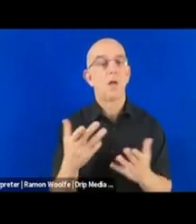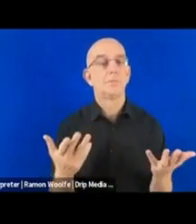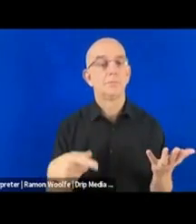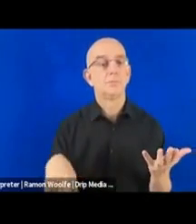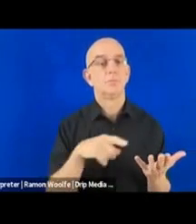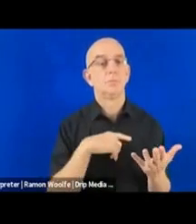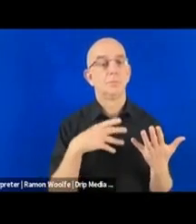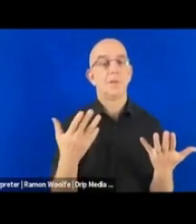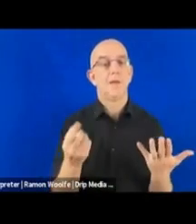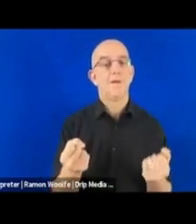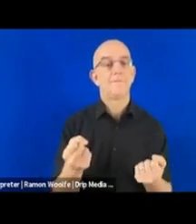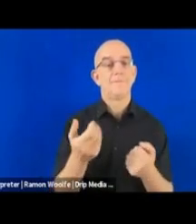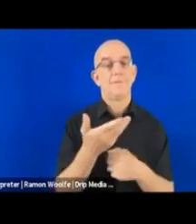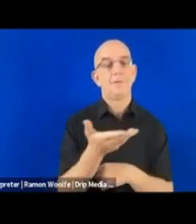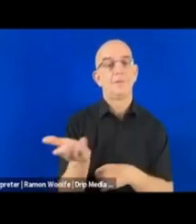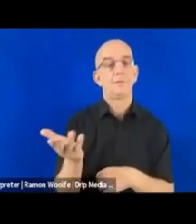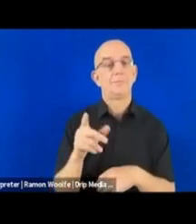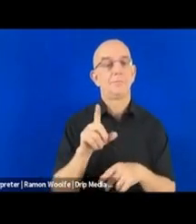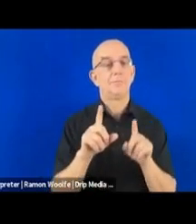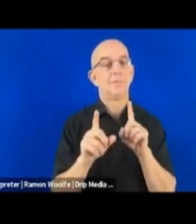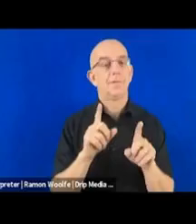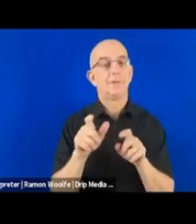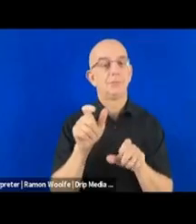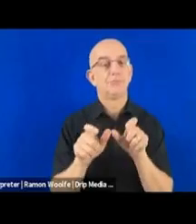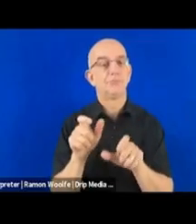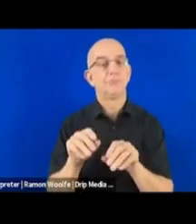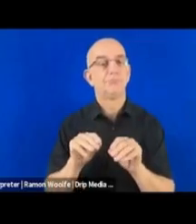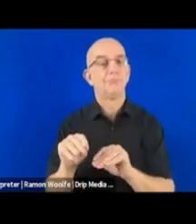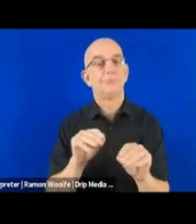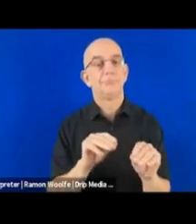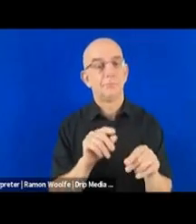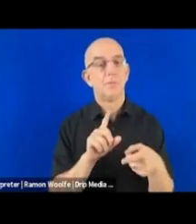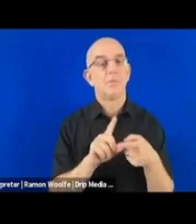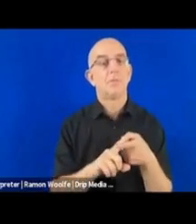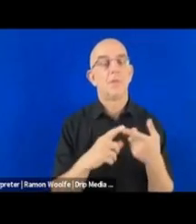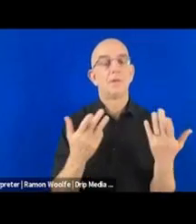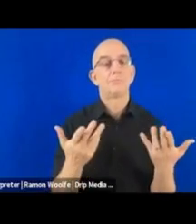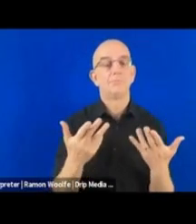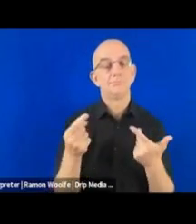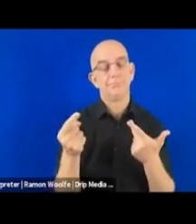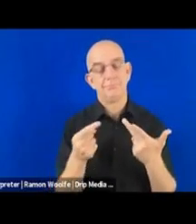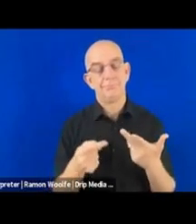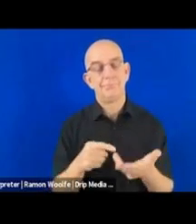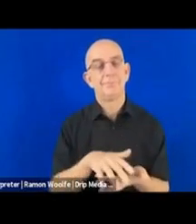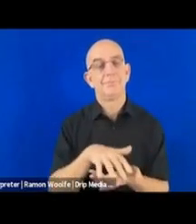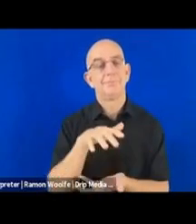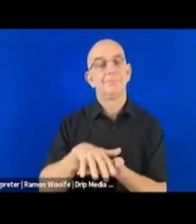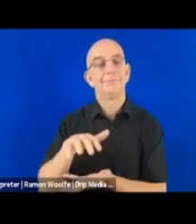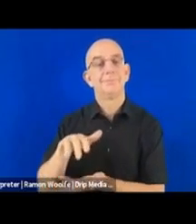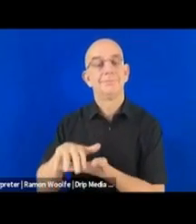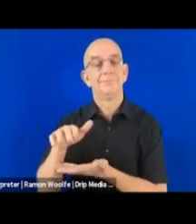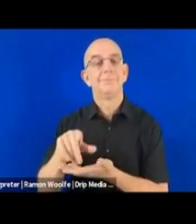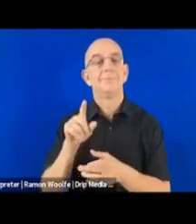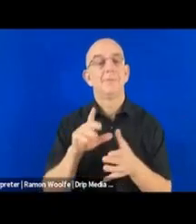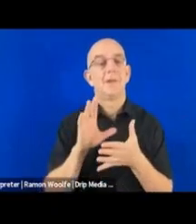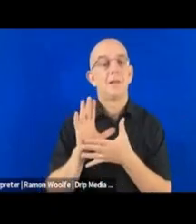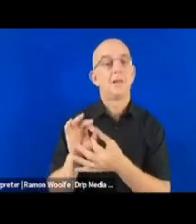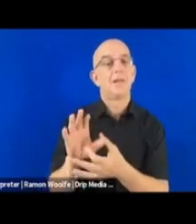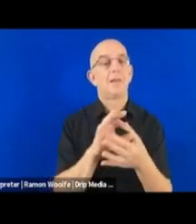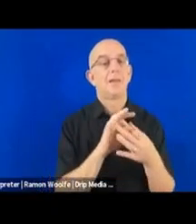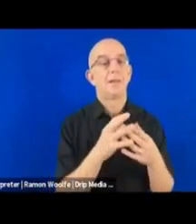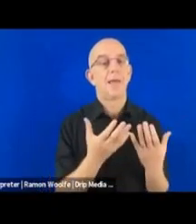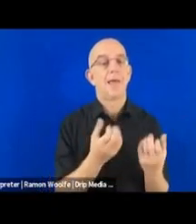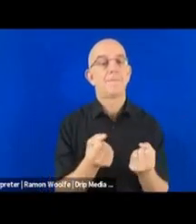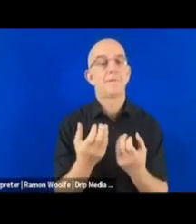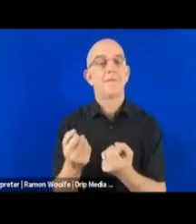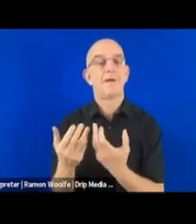the institutionalization of the Transform package. But also we're saying the master trainers